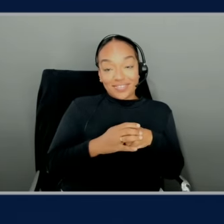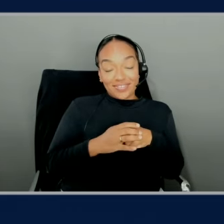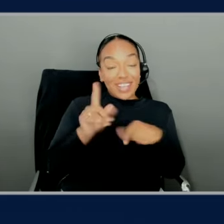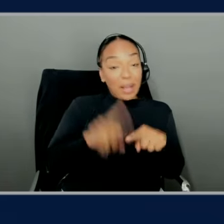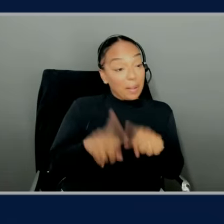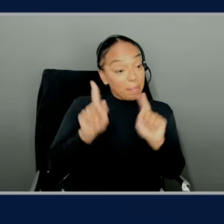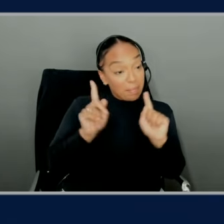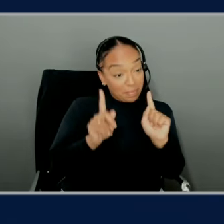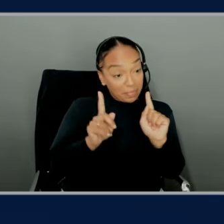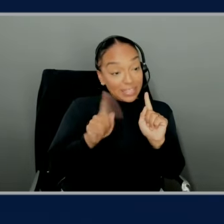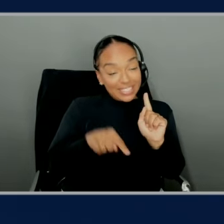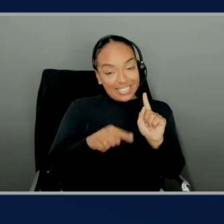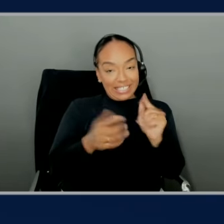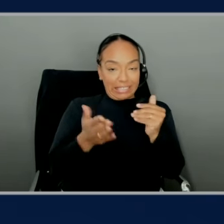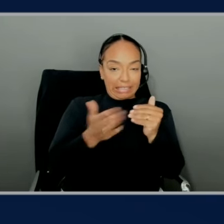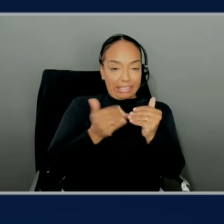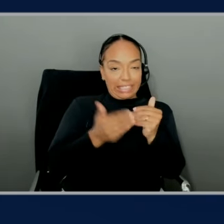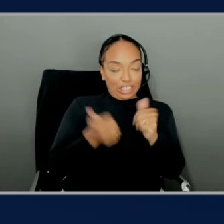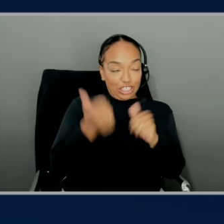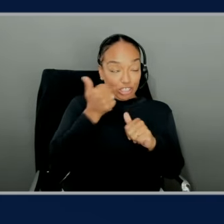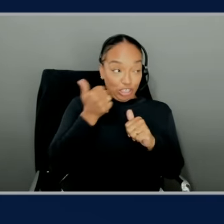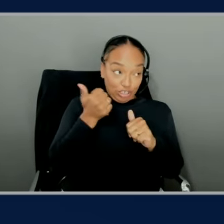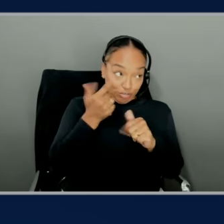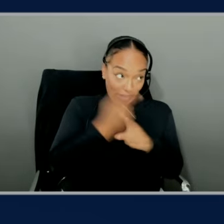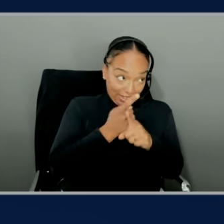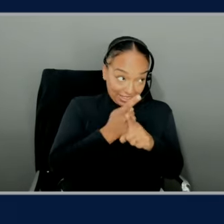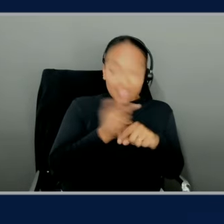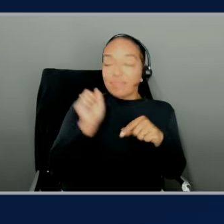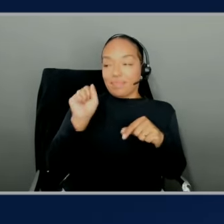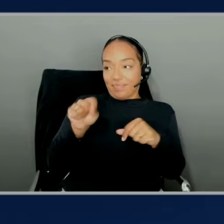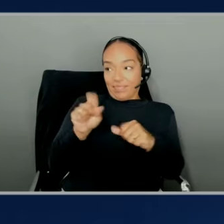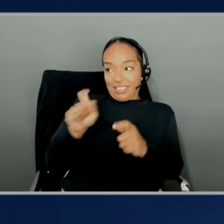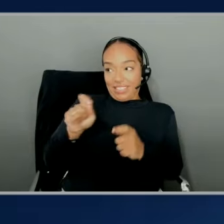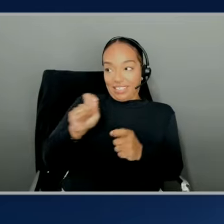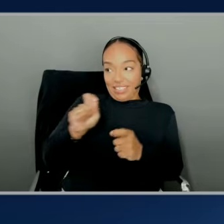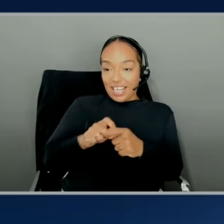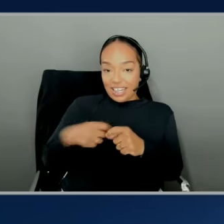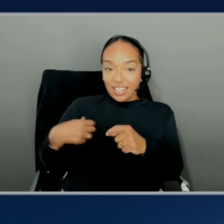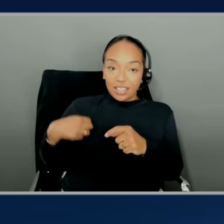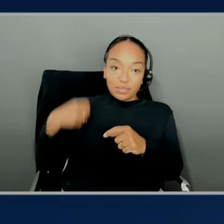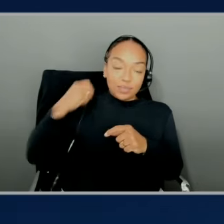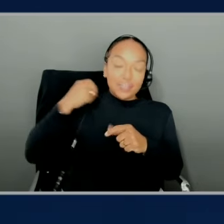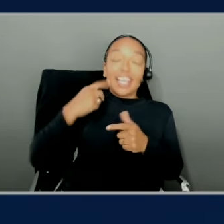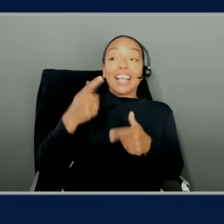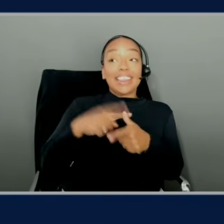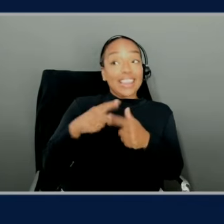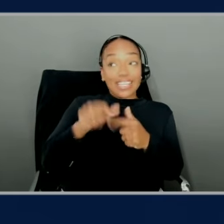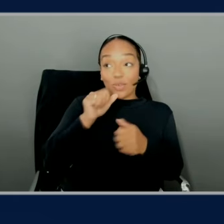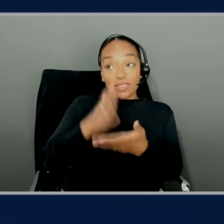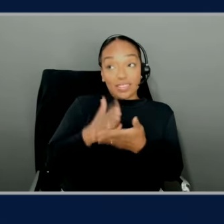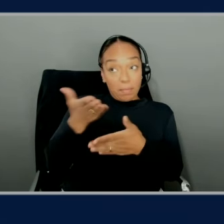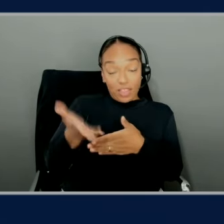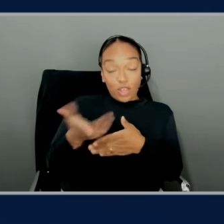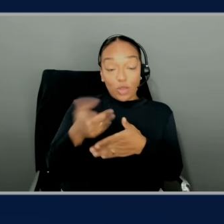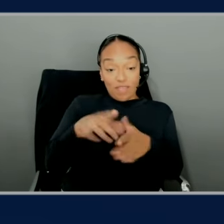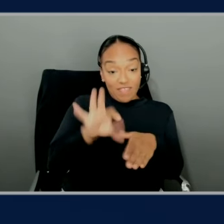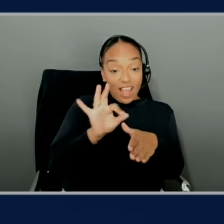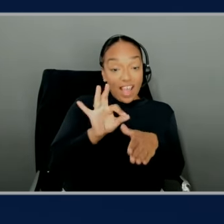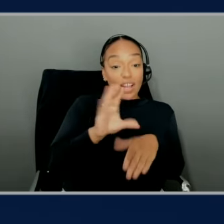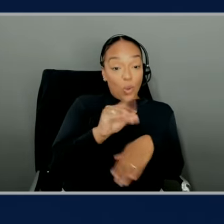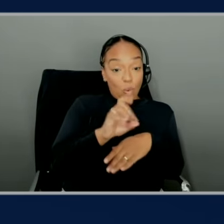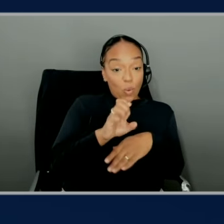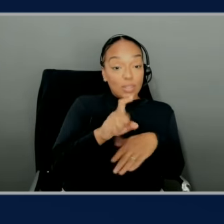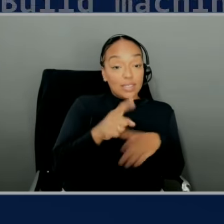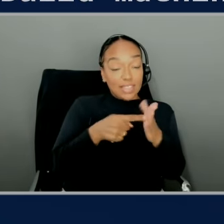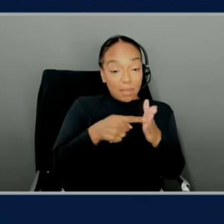This is easier, is what you're telling me. Exactly. And the challenge doesn't stop there once you get the code samples, right? You go and start executing these samples, and